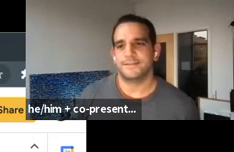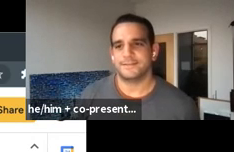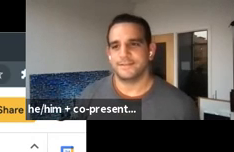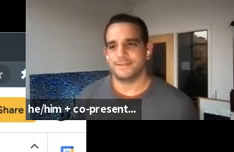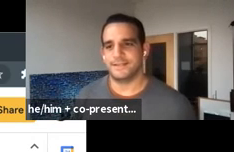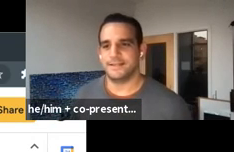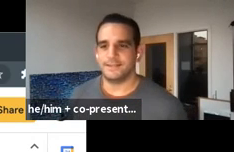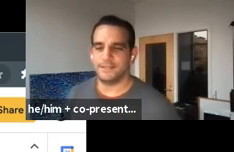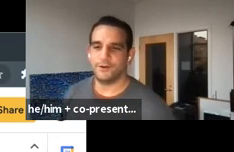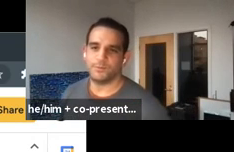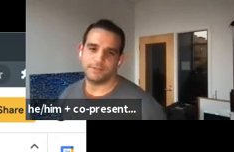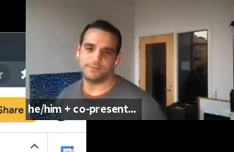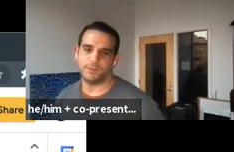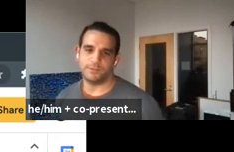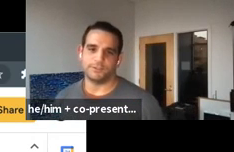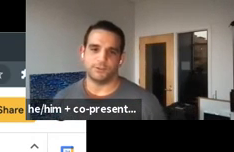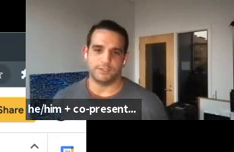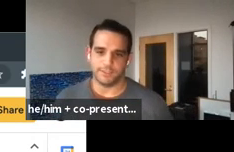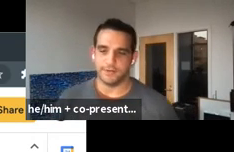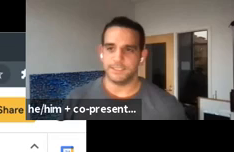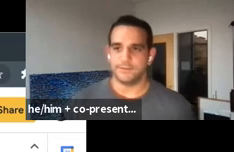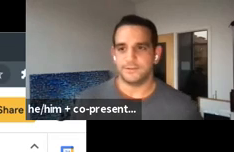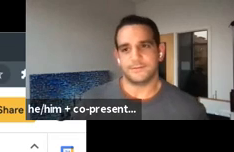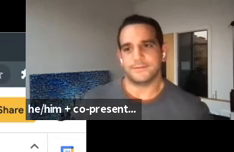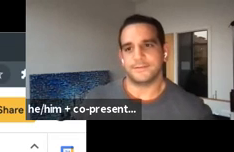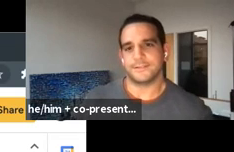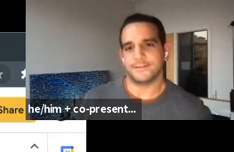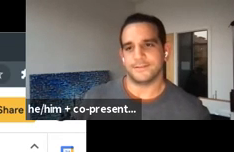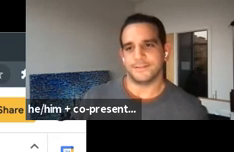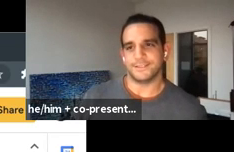All right, I'm going to open the rooms. And I hope people enjoy the